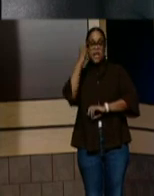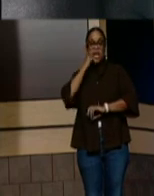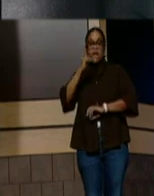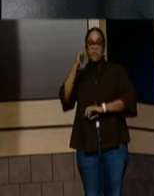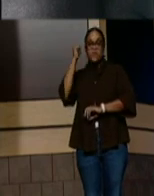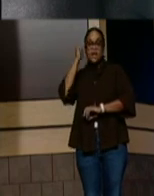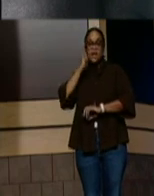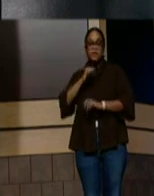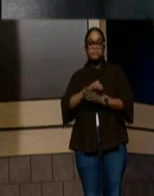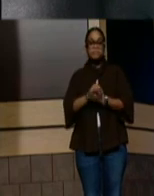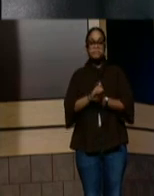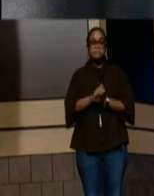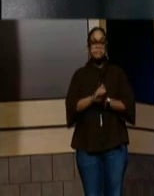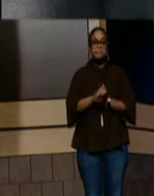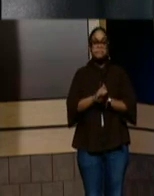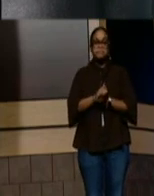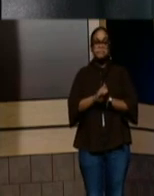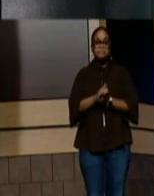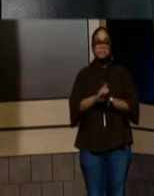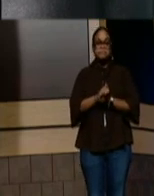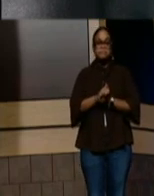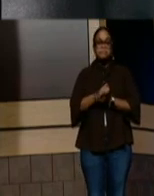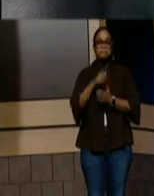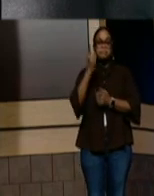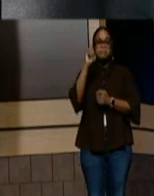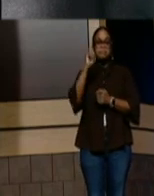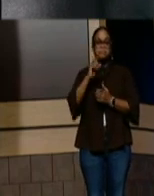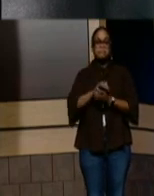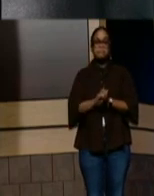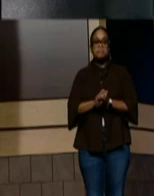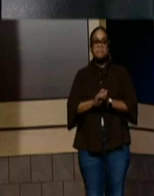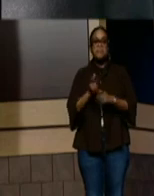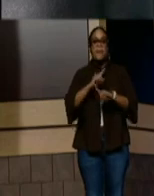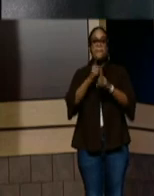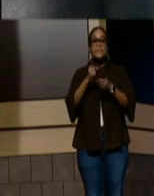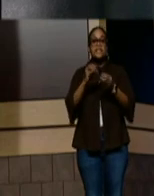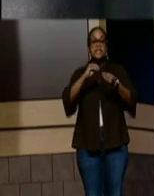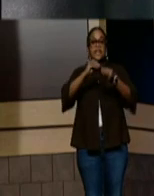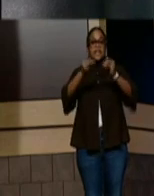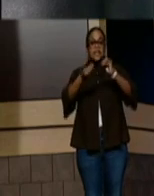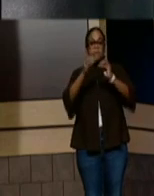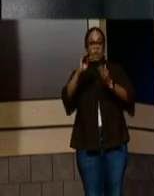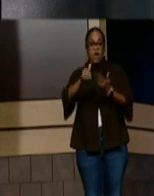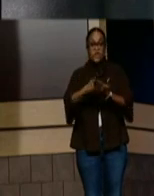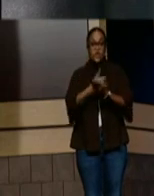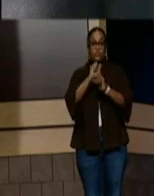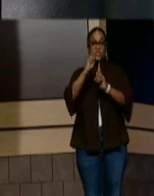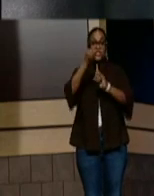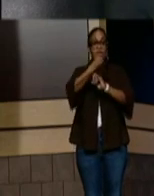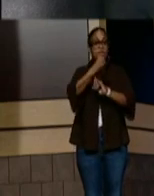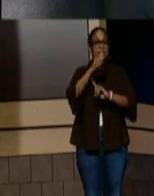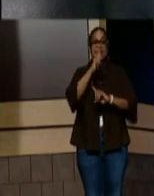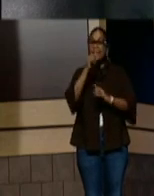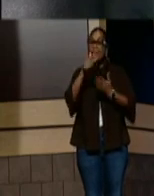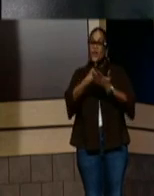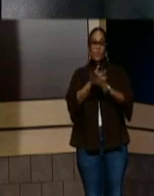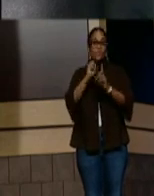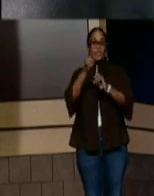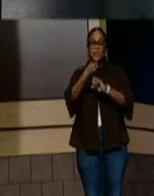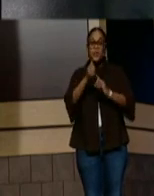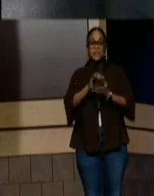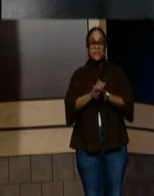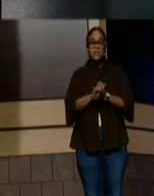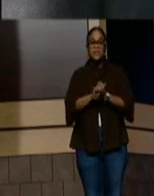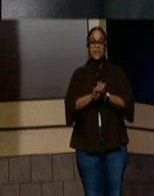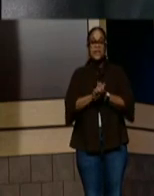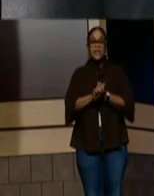it mean that there are new people getting the virus? Somewhat. But the great number of new cases are not really new cases. It's that the fact